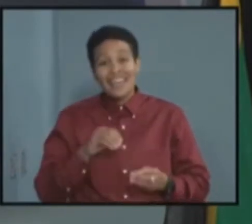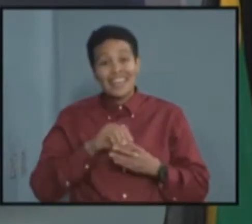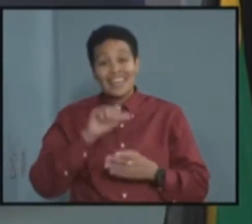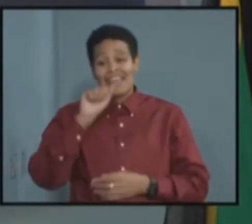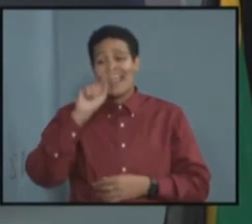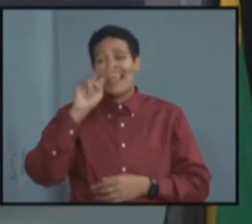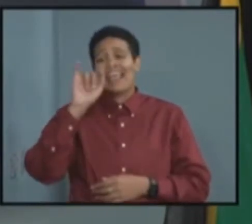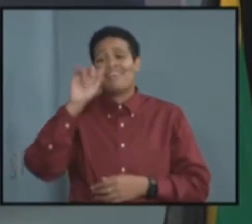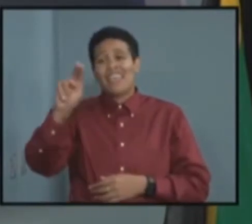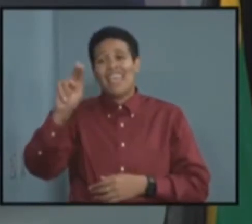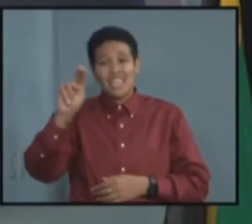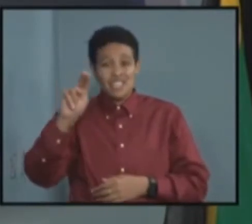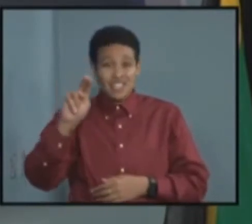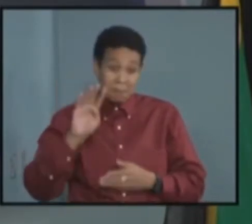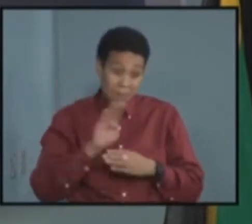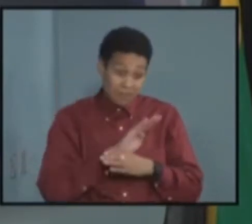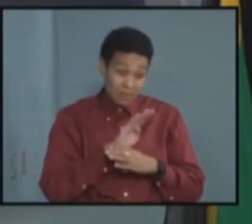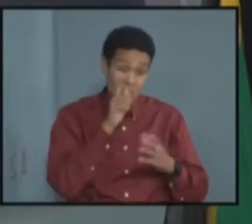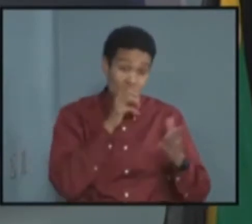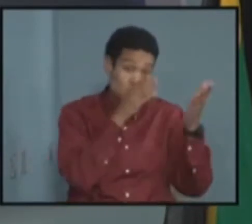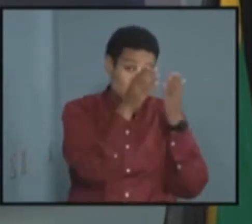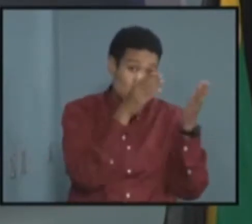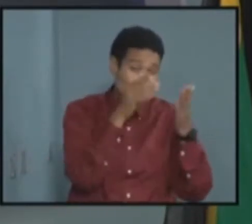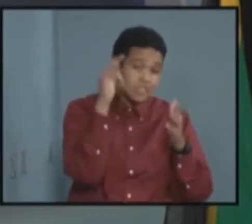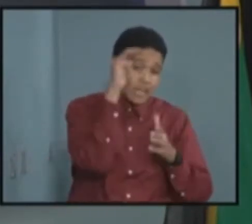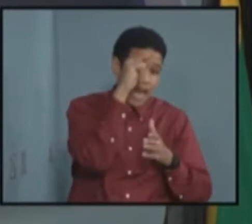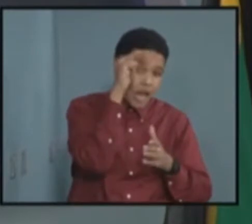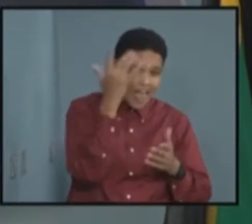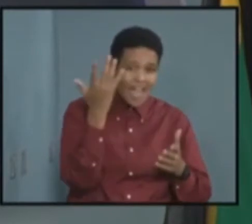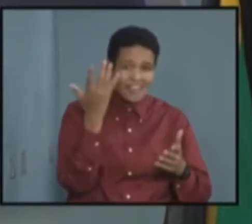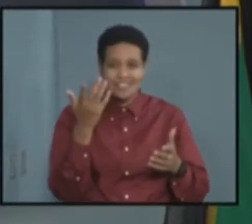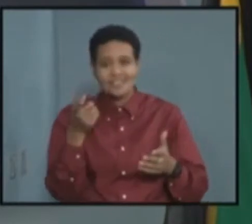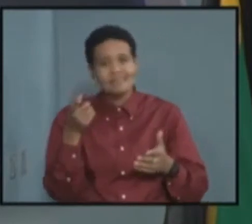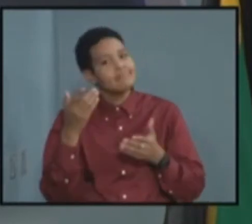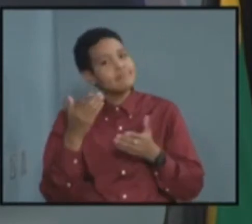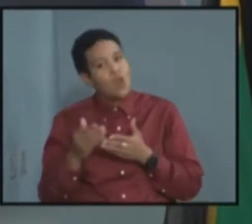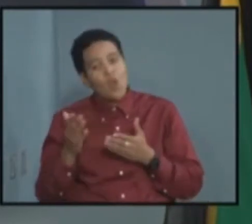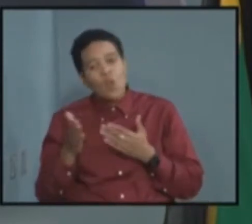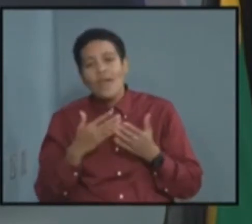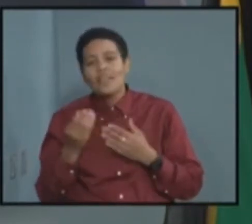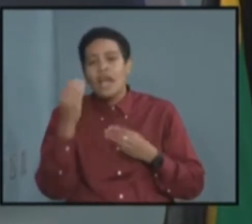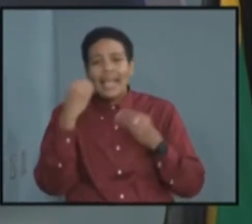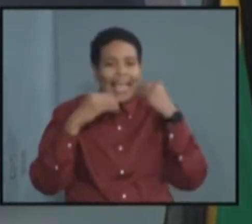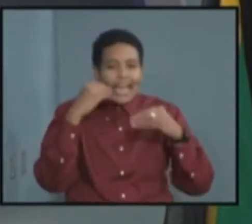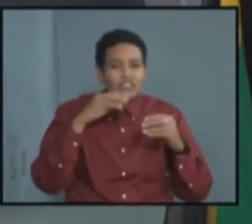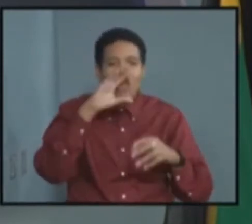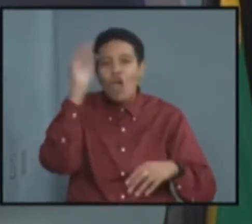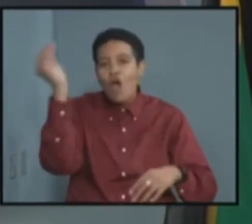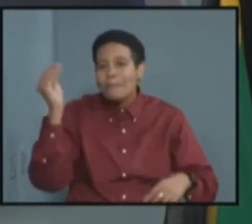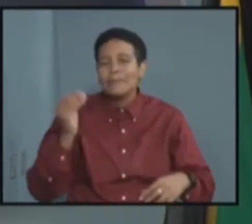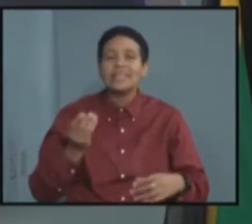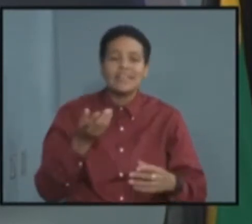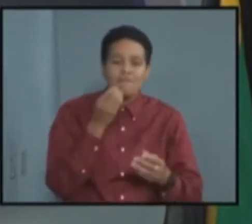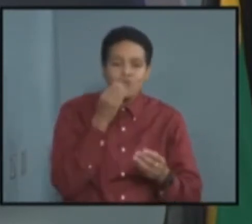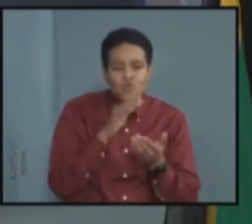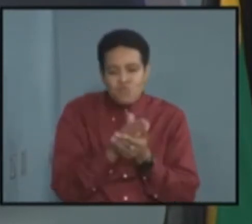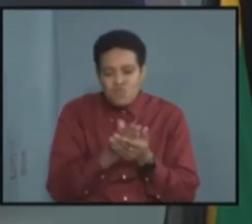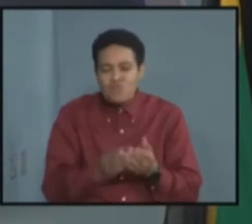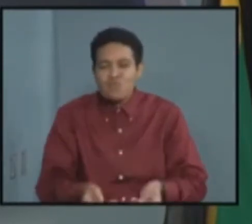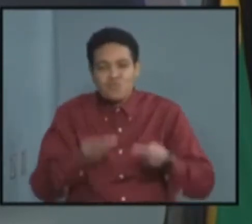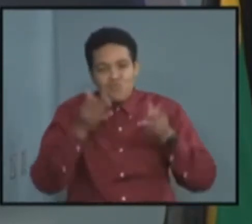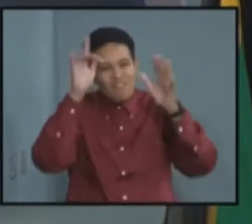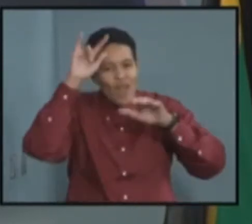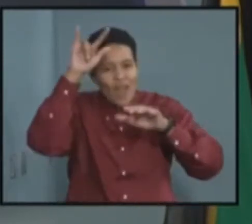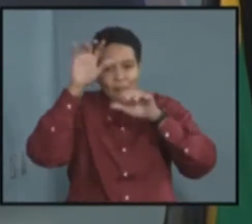industry, i.e. the businesses that service airlines, whether they be catering companies or companies that provide